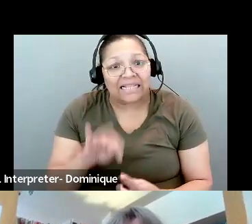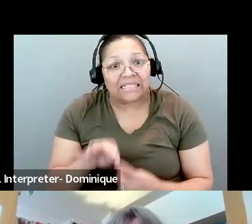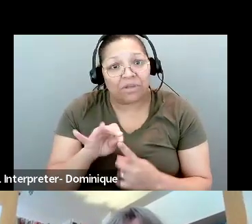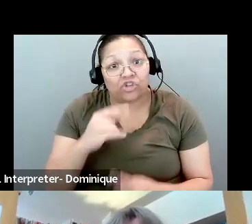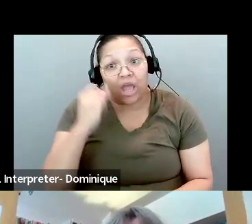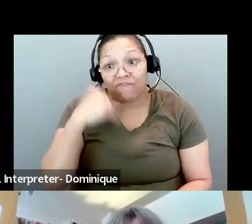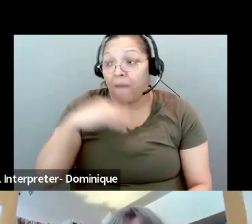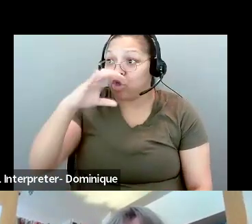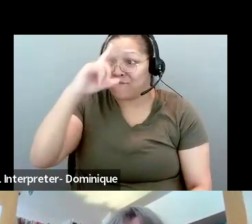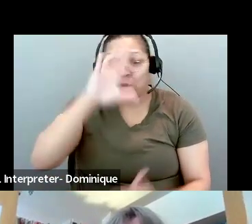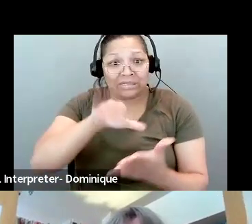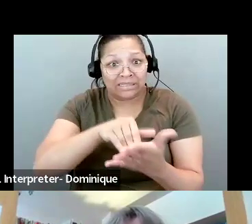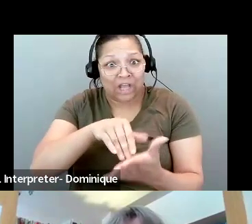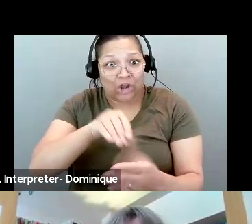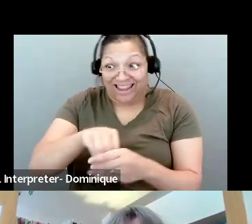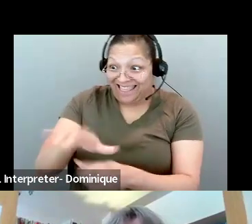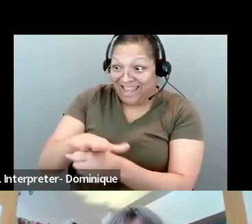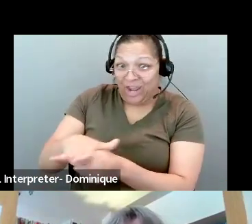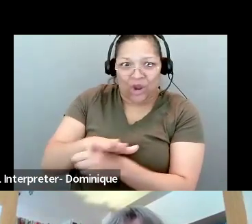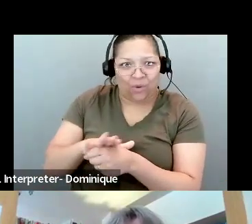for a center in an area or you know